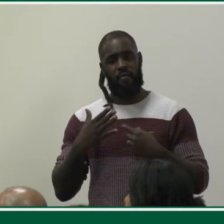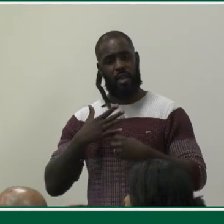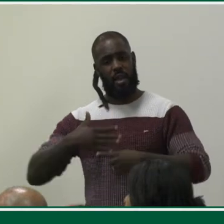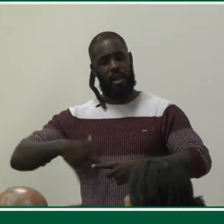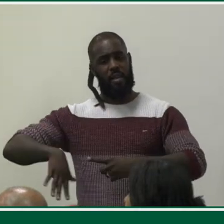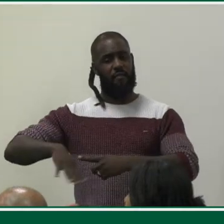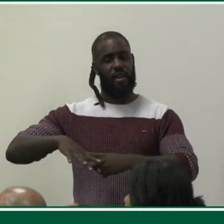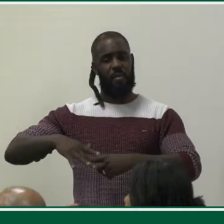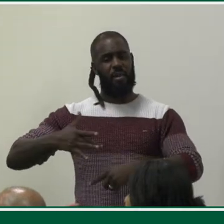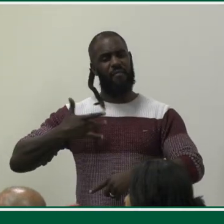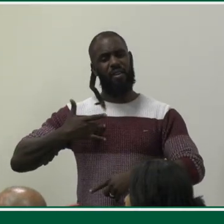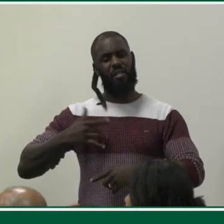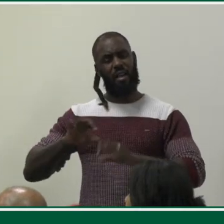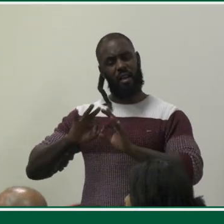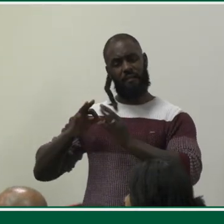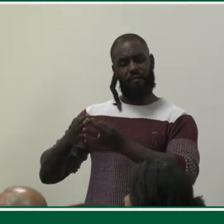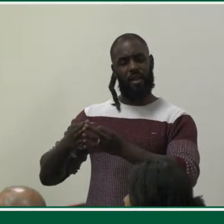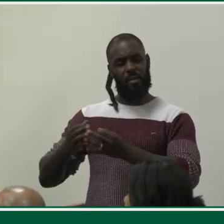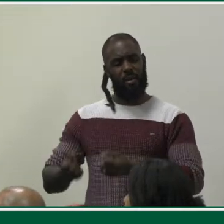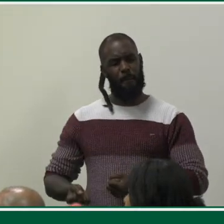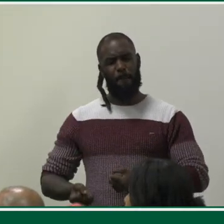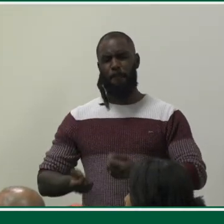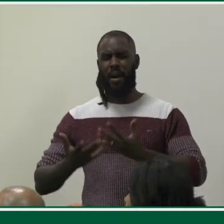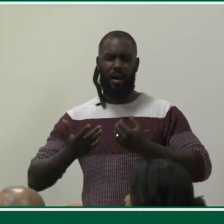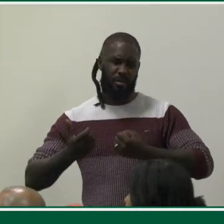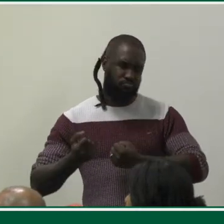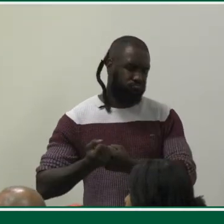be family-like, lots of support,